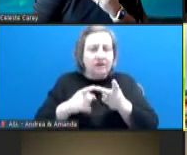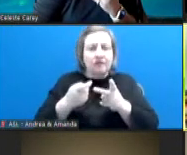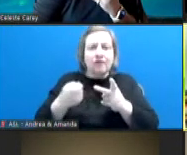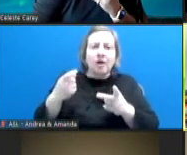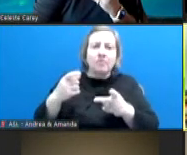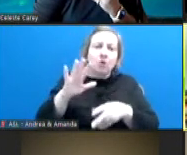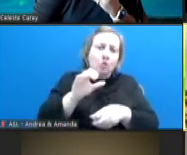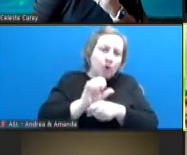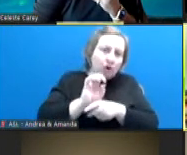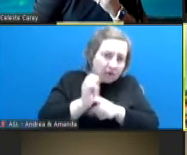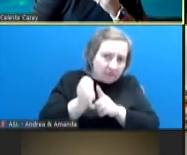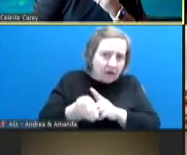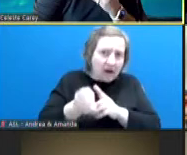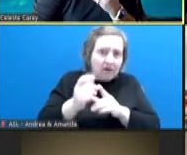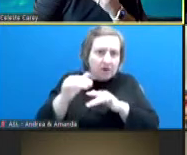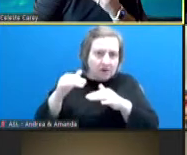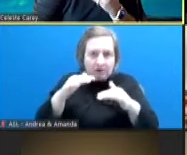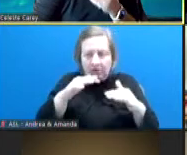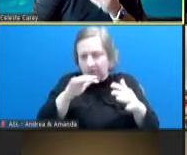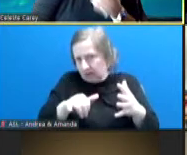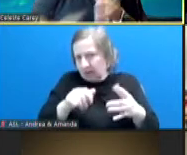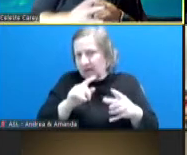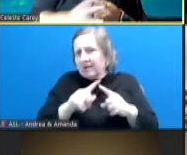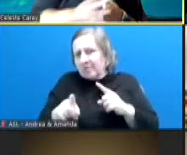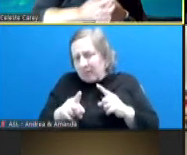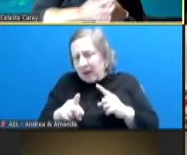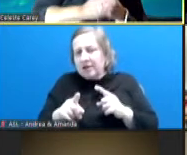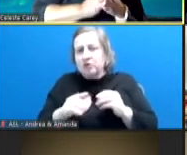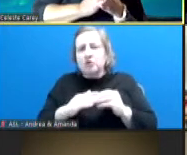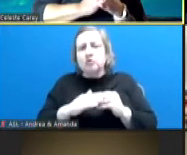work environment? Mm-hmm. But then